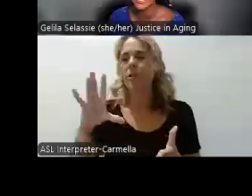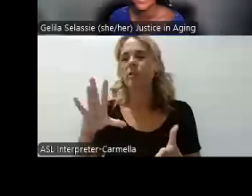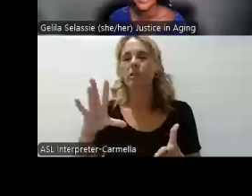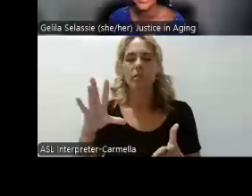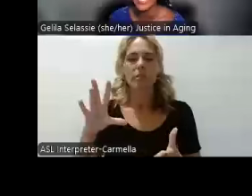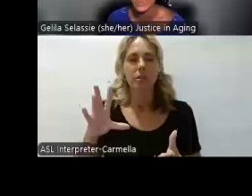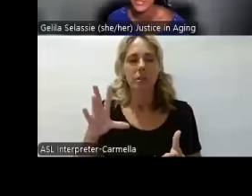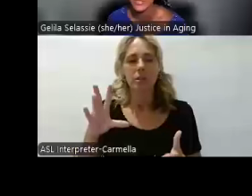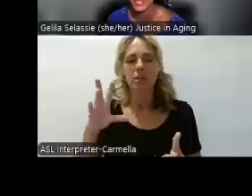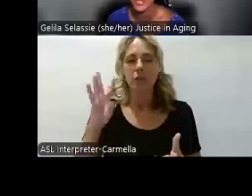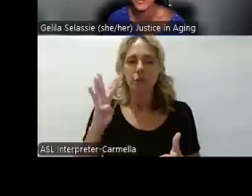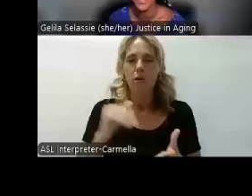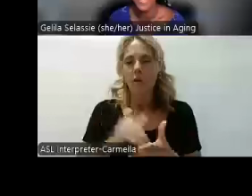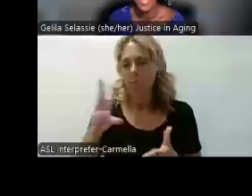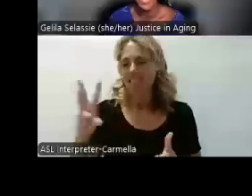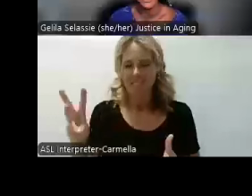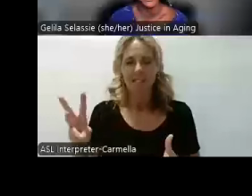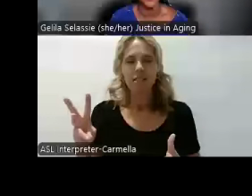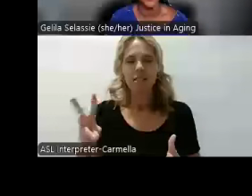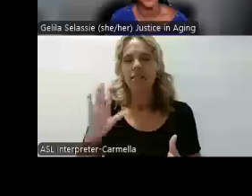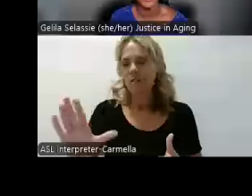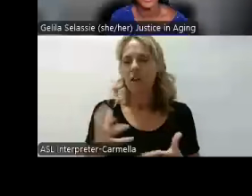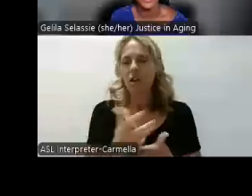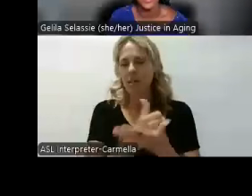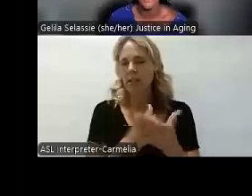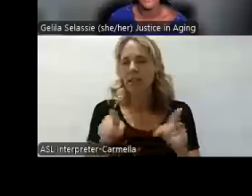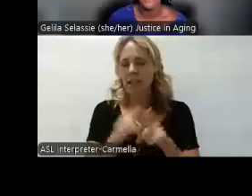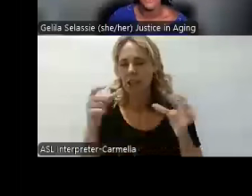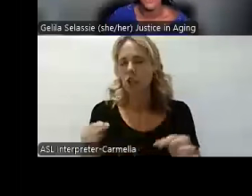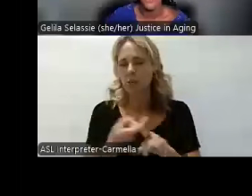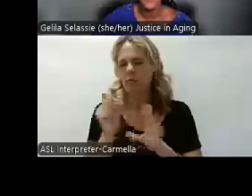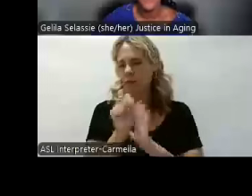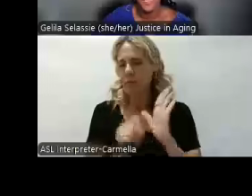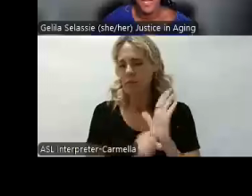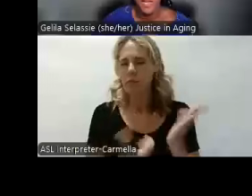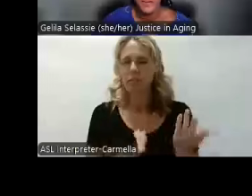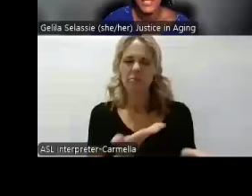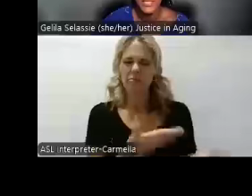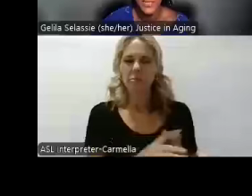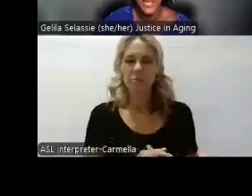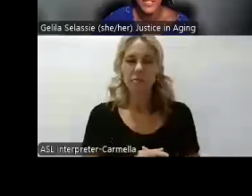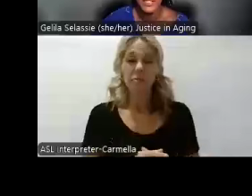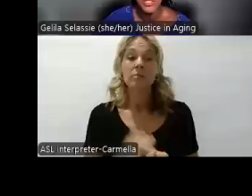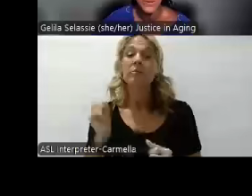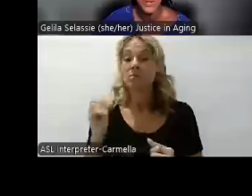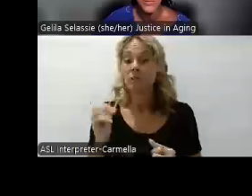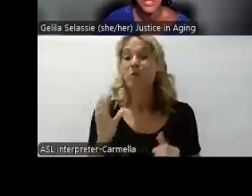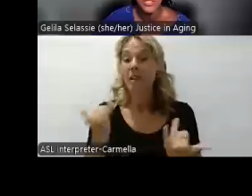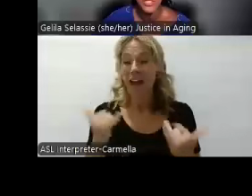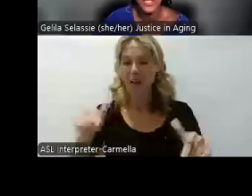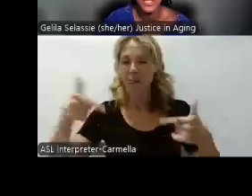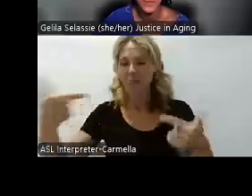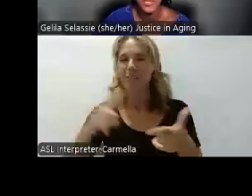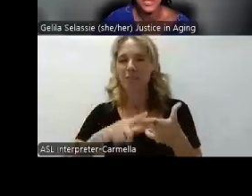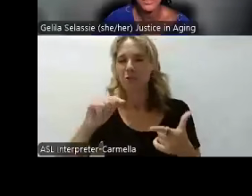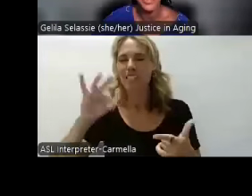of their LTSS spouse's income as determined by the state. And so with that, I'll turn it back over to